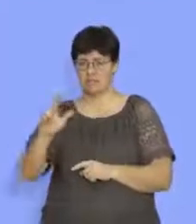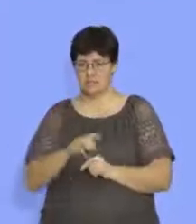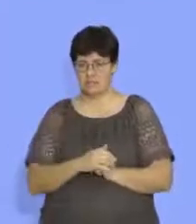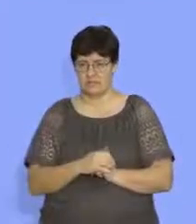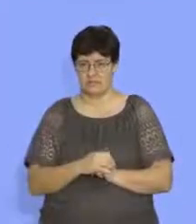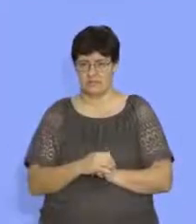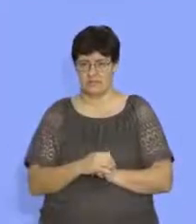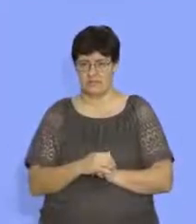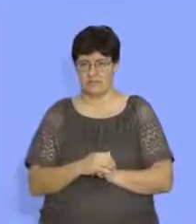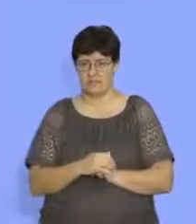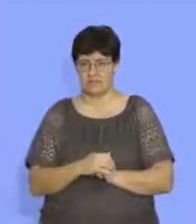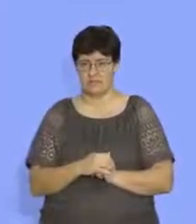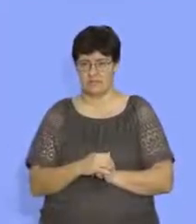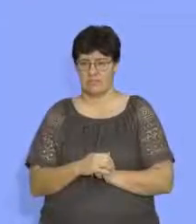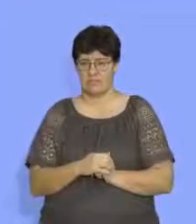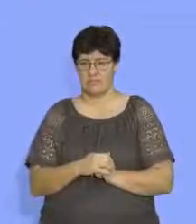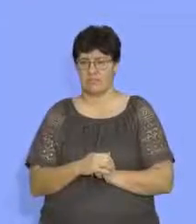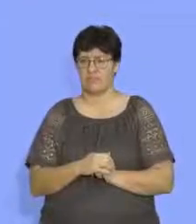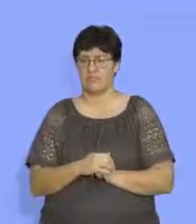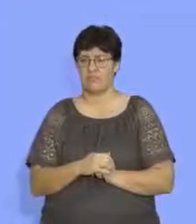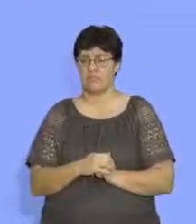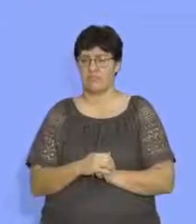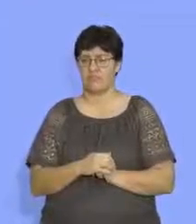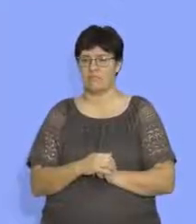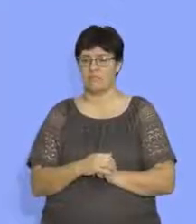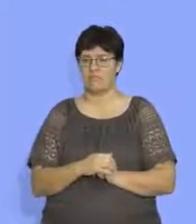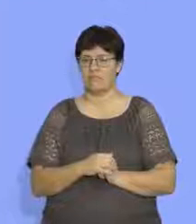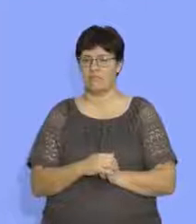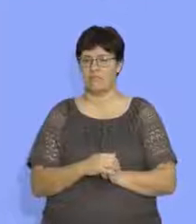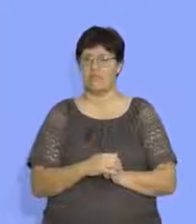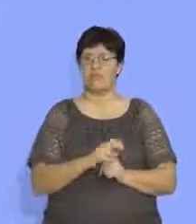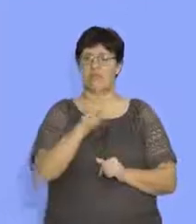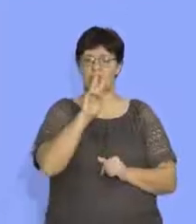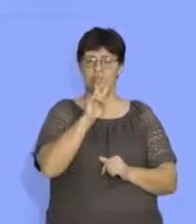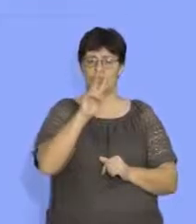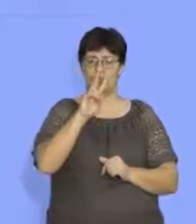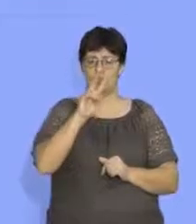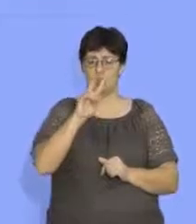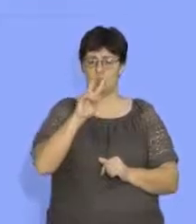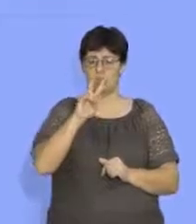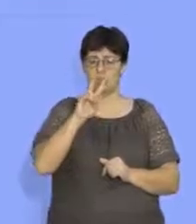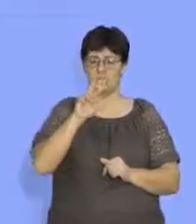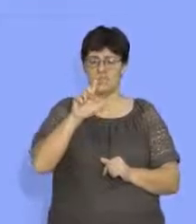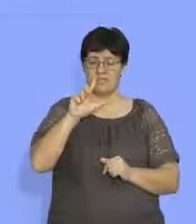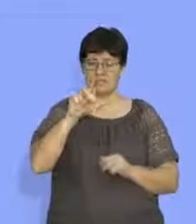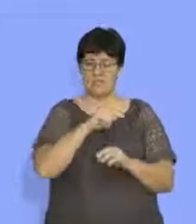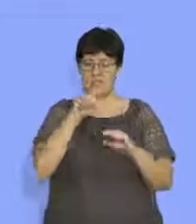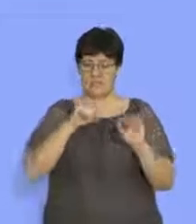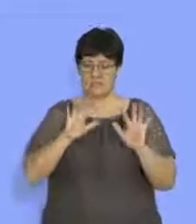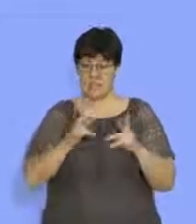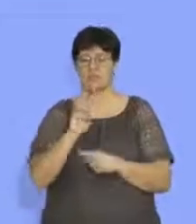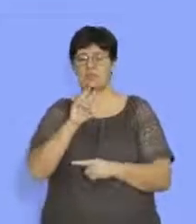is equals to 27, right? So 270 divided by 10